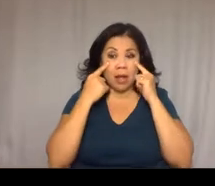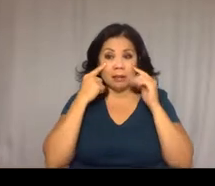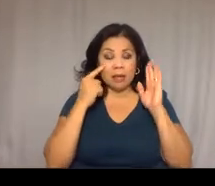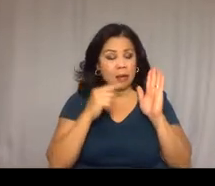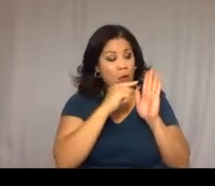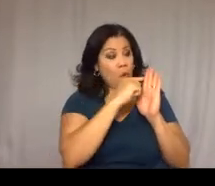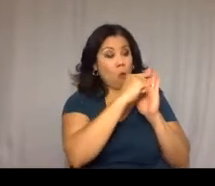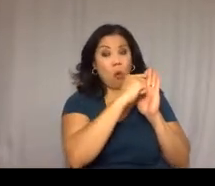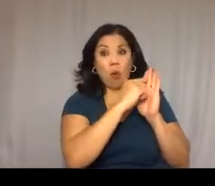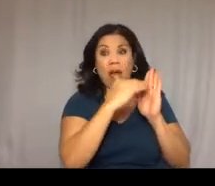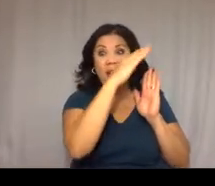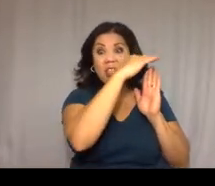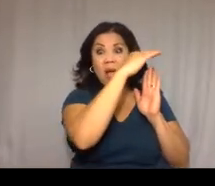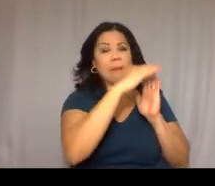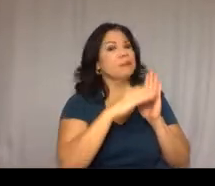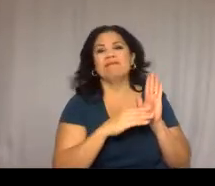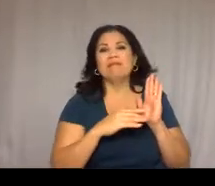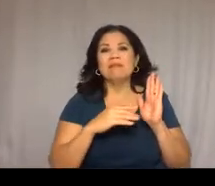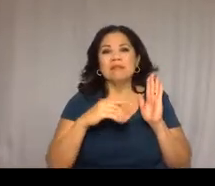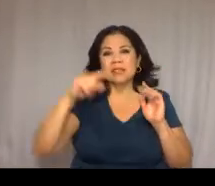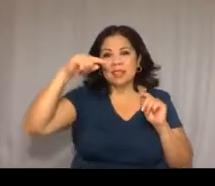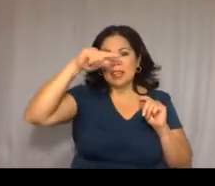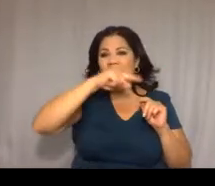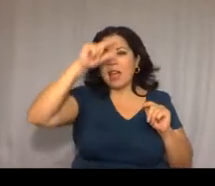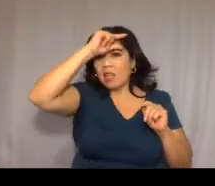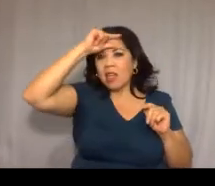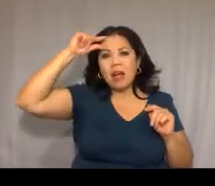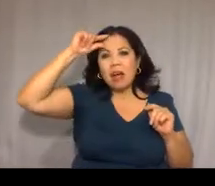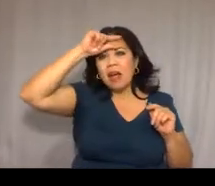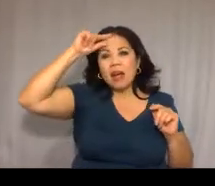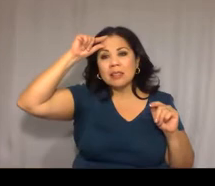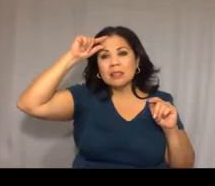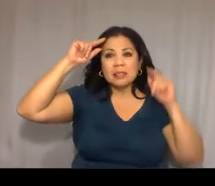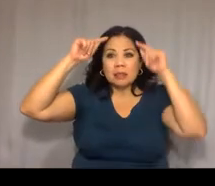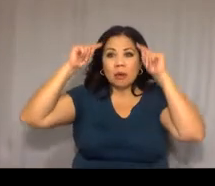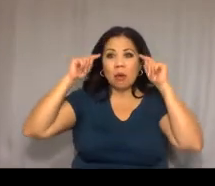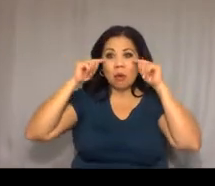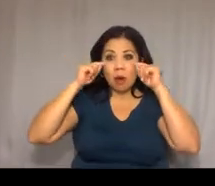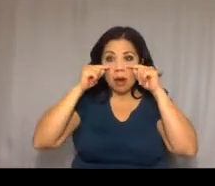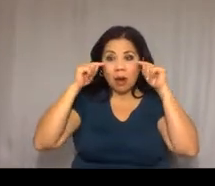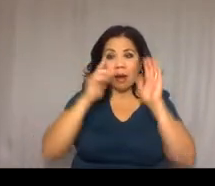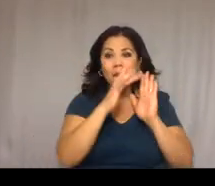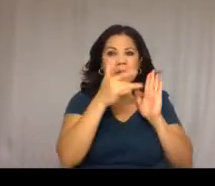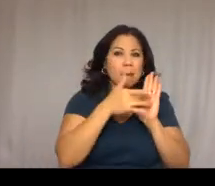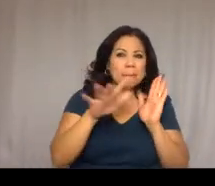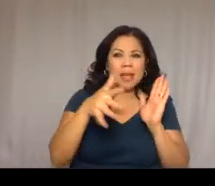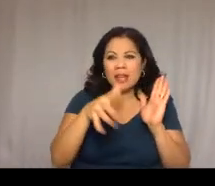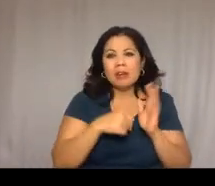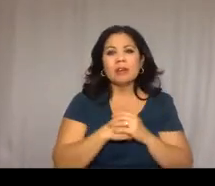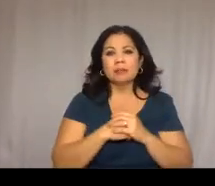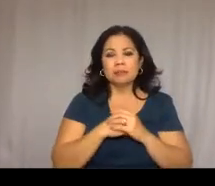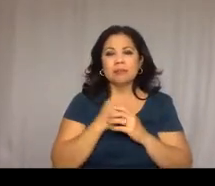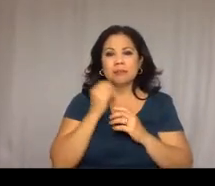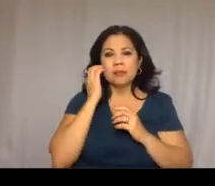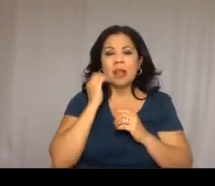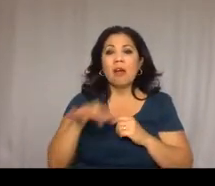here, guys. This up here is the forehead of our animal. So what I'm going to recommend is find that line again, the middle